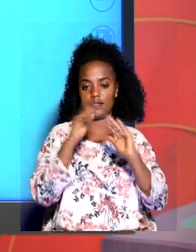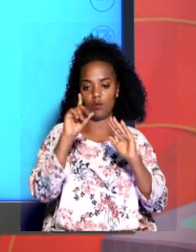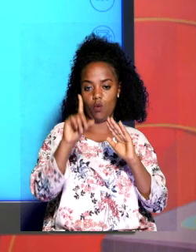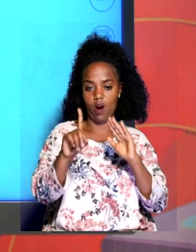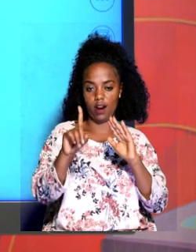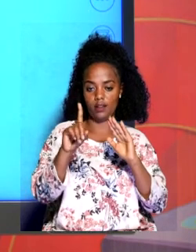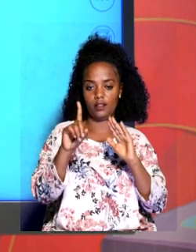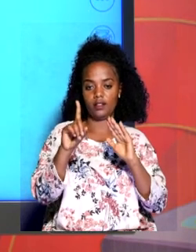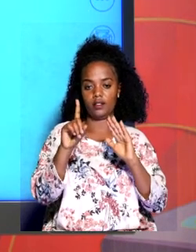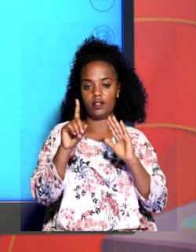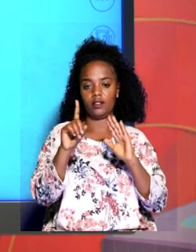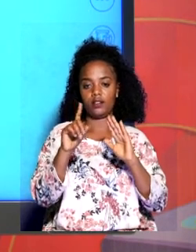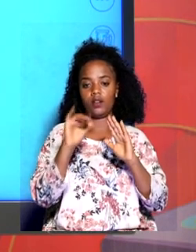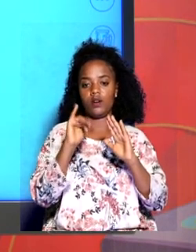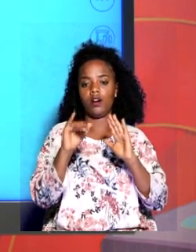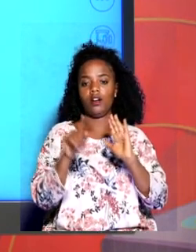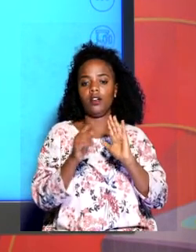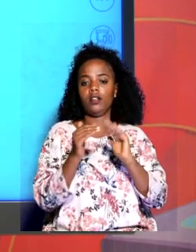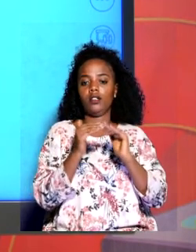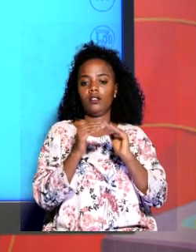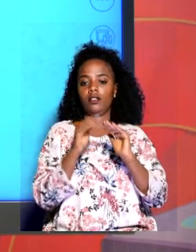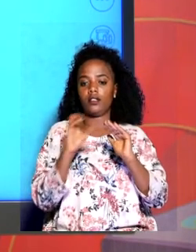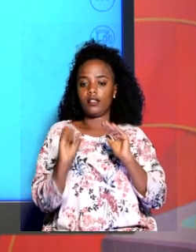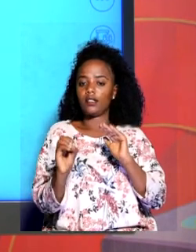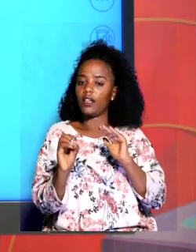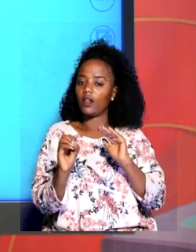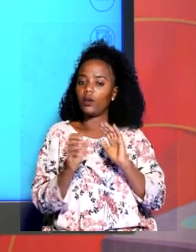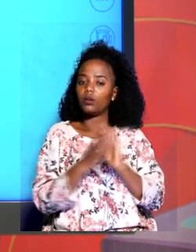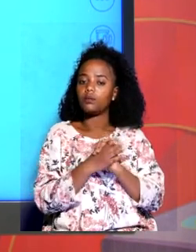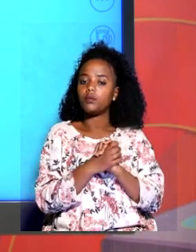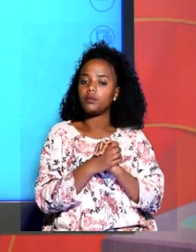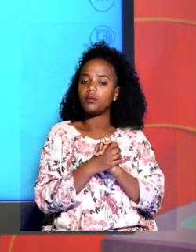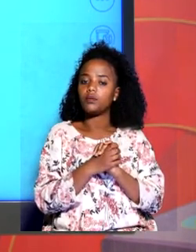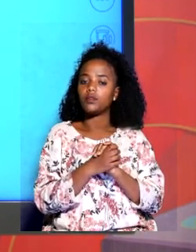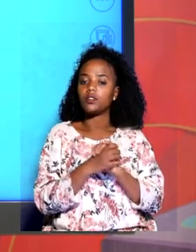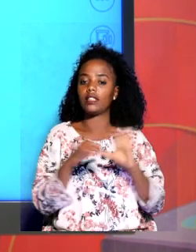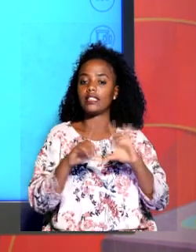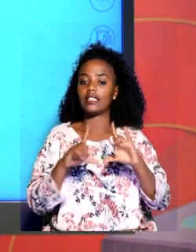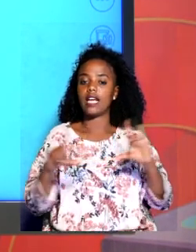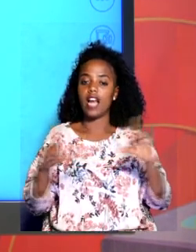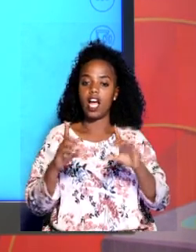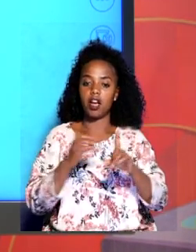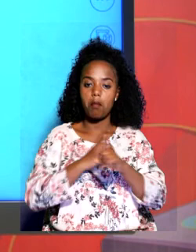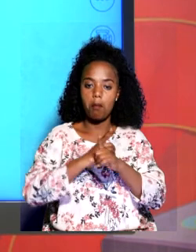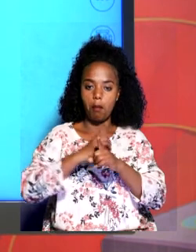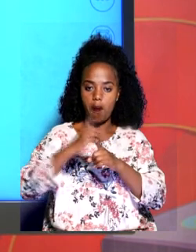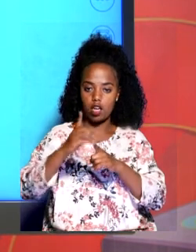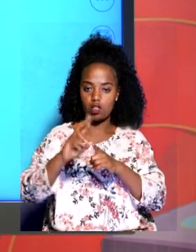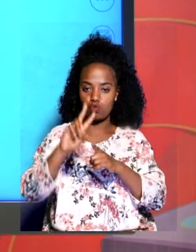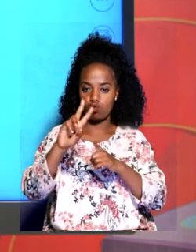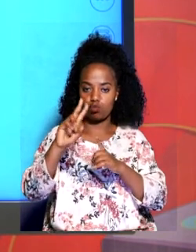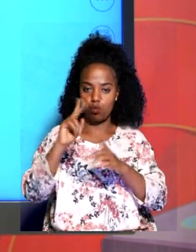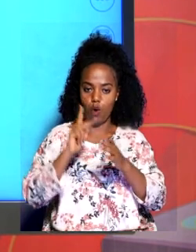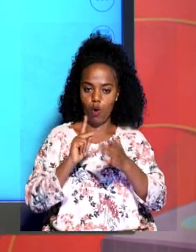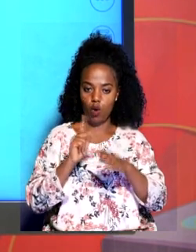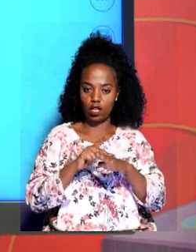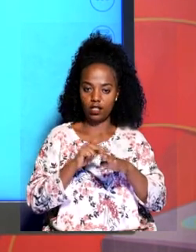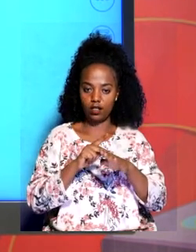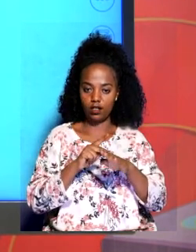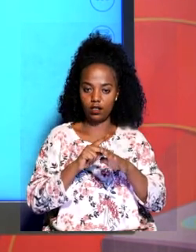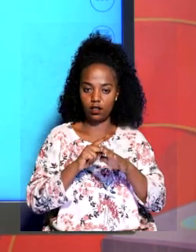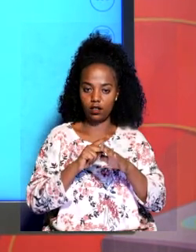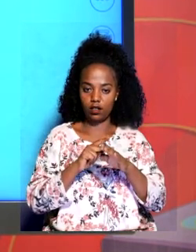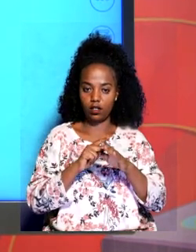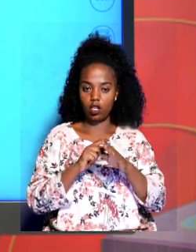1, y is 0, this point. So the line passes through these two points, including the line.